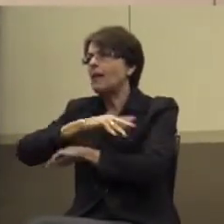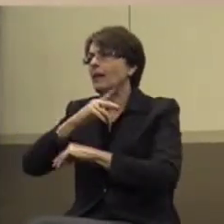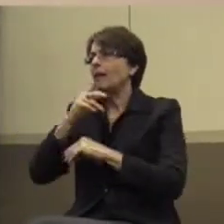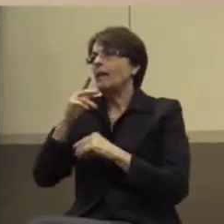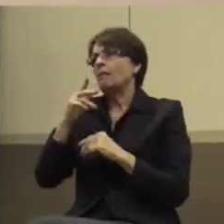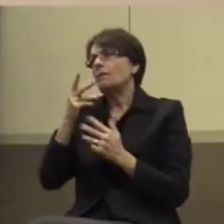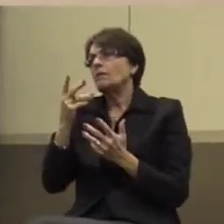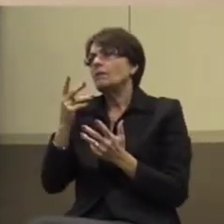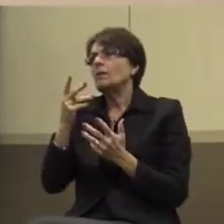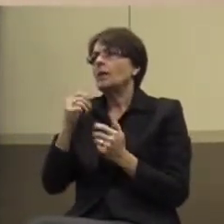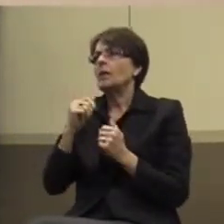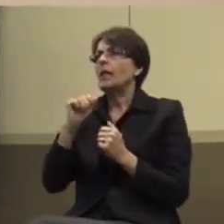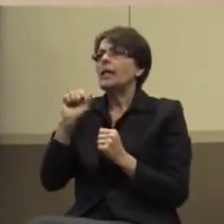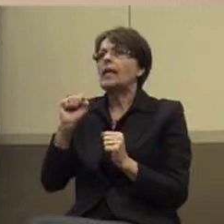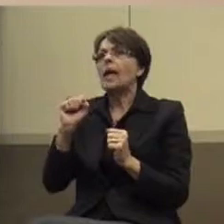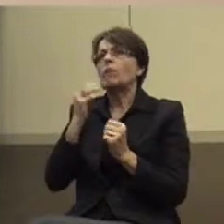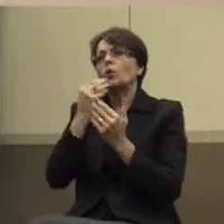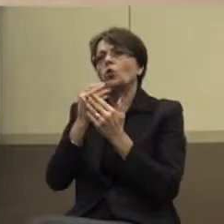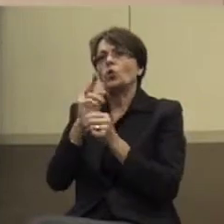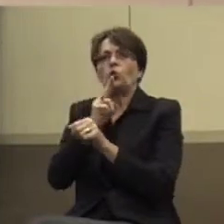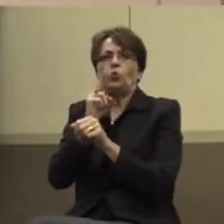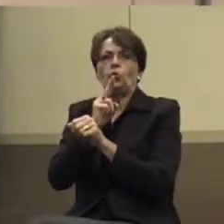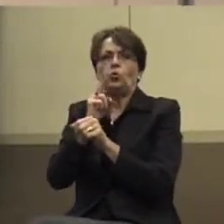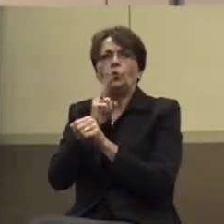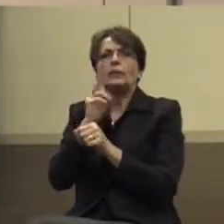These can be good to use. And again,